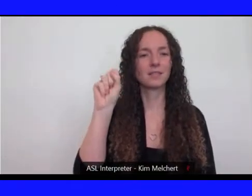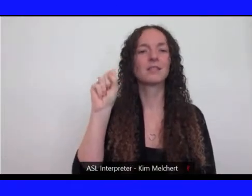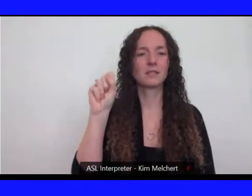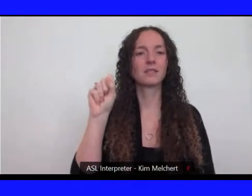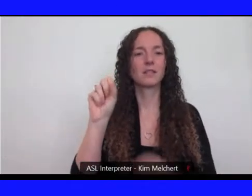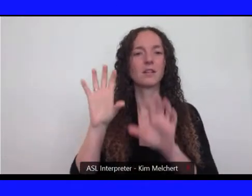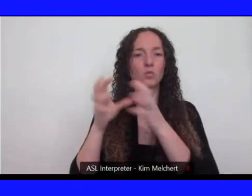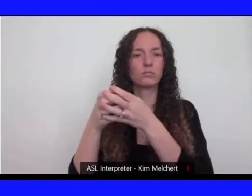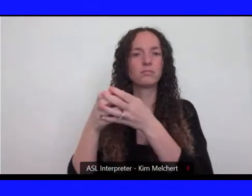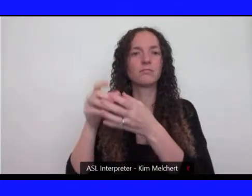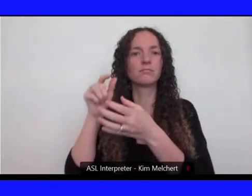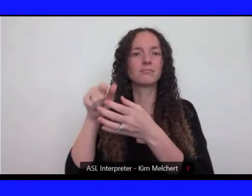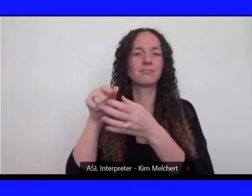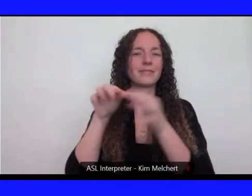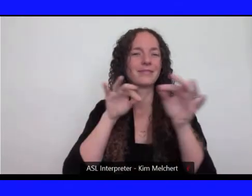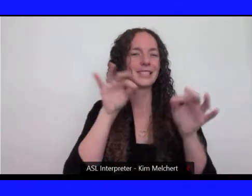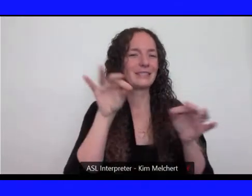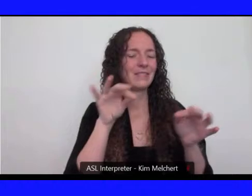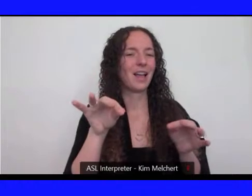behind racial